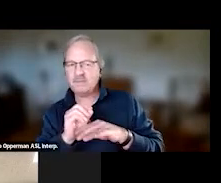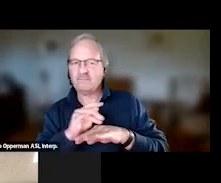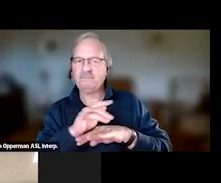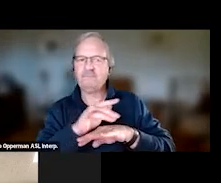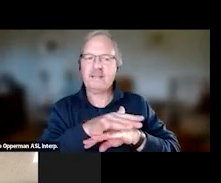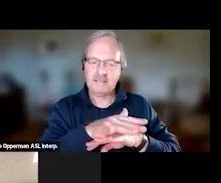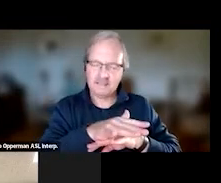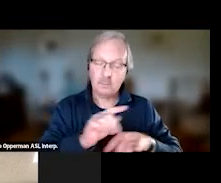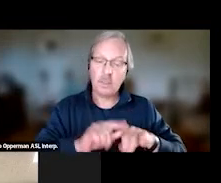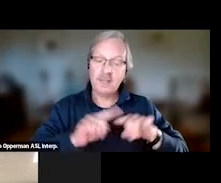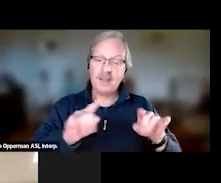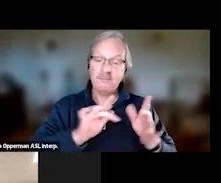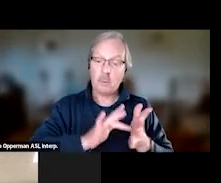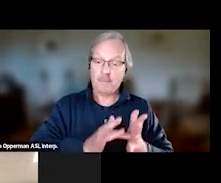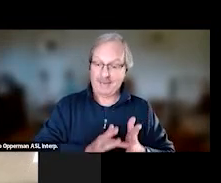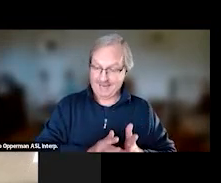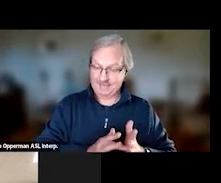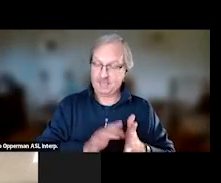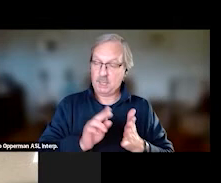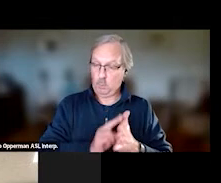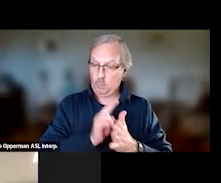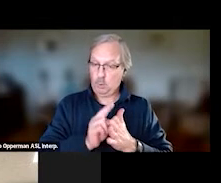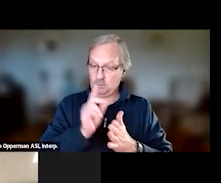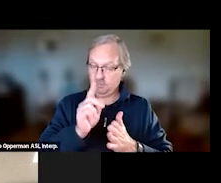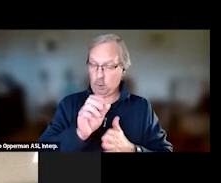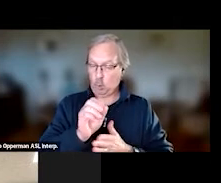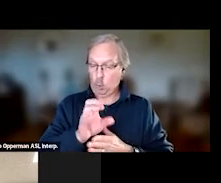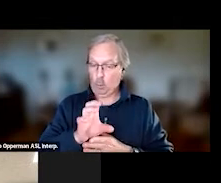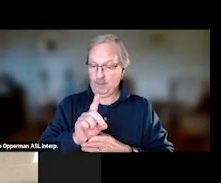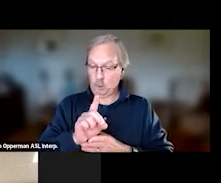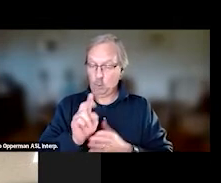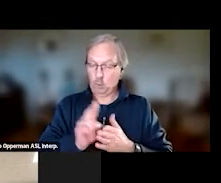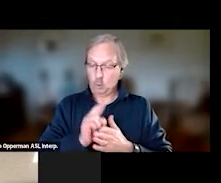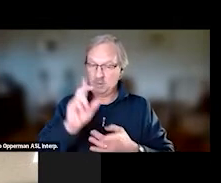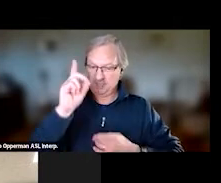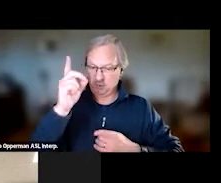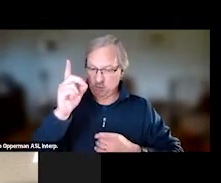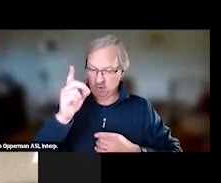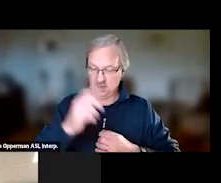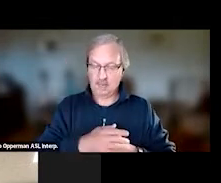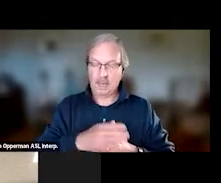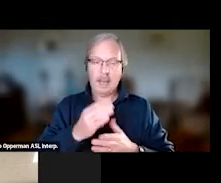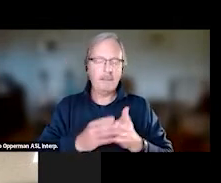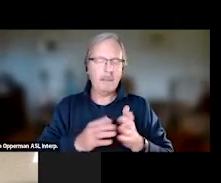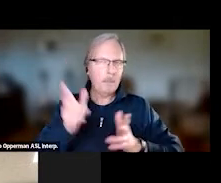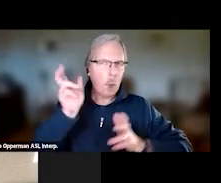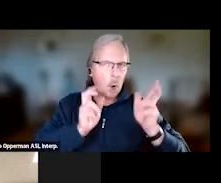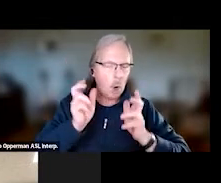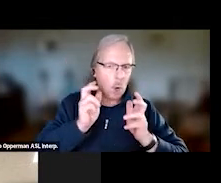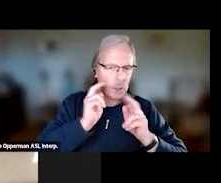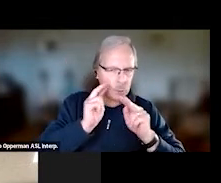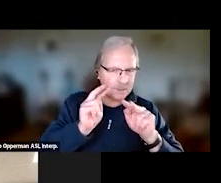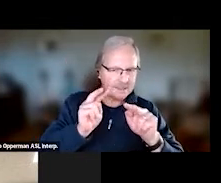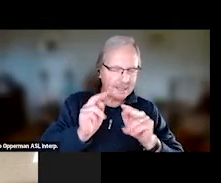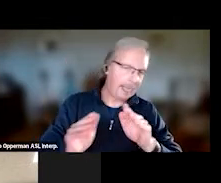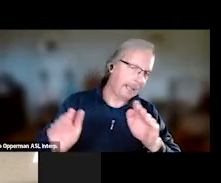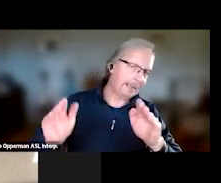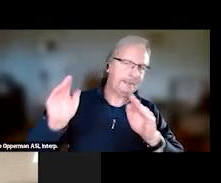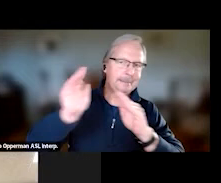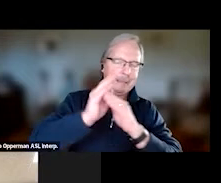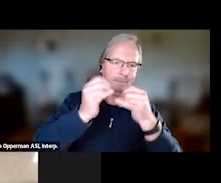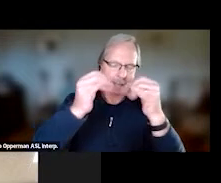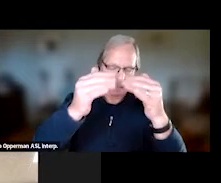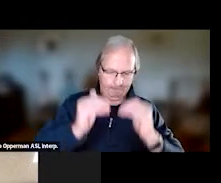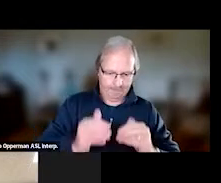different medications that we use for opioid use disorder. So people have heard about, and you can see kind of top line, bottom line,